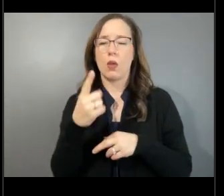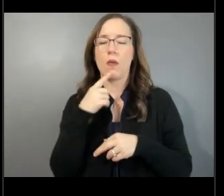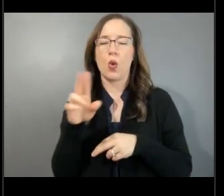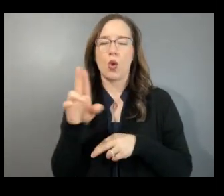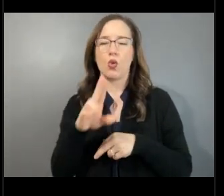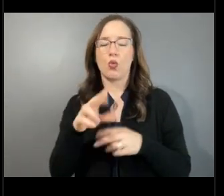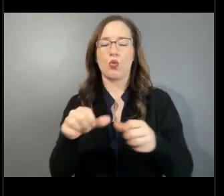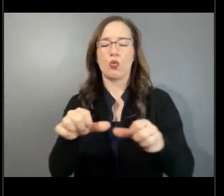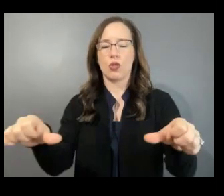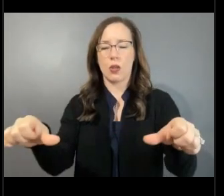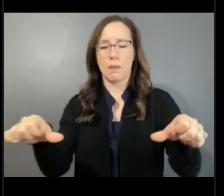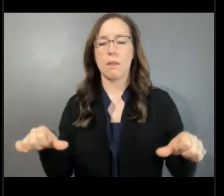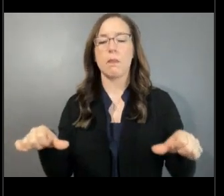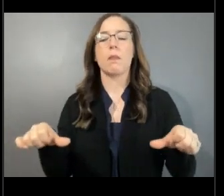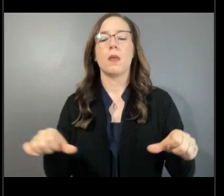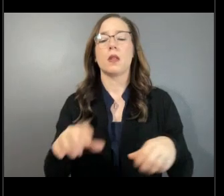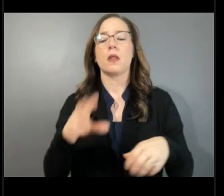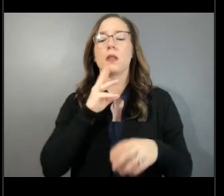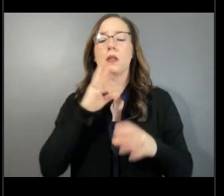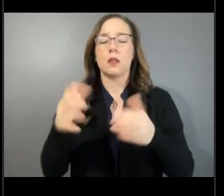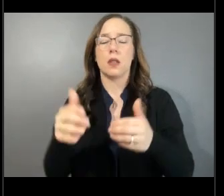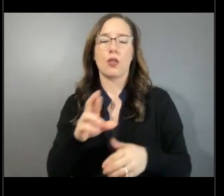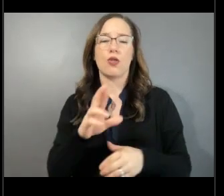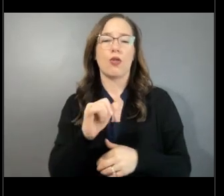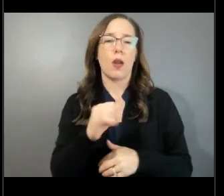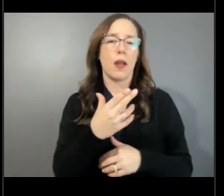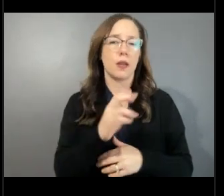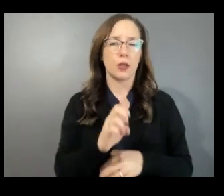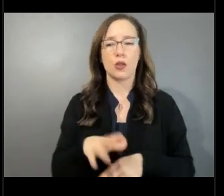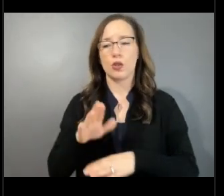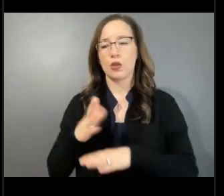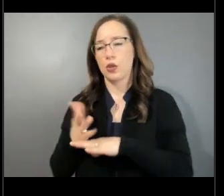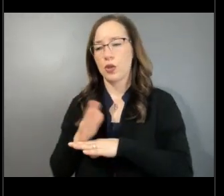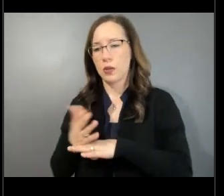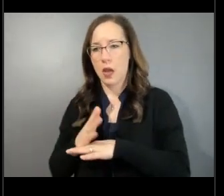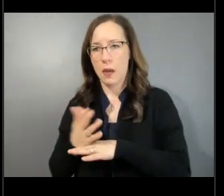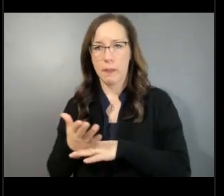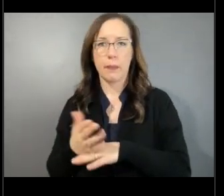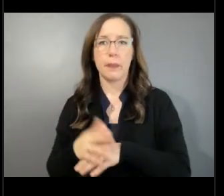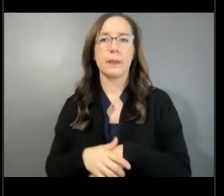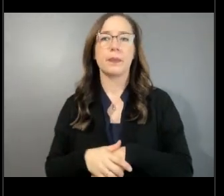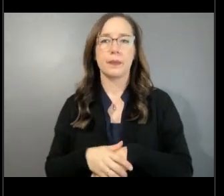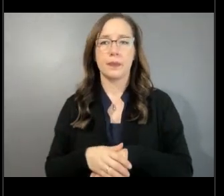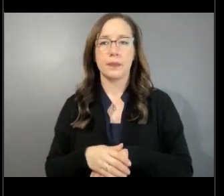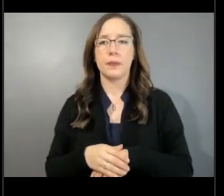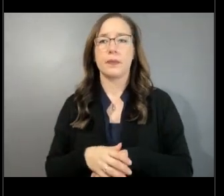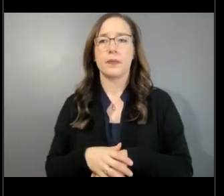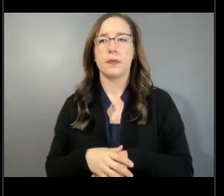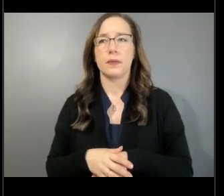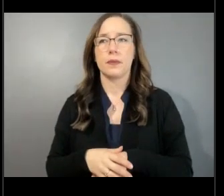that have a sink, range, or cooktop at the base.